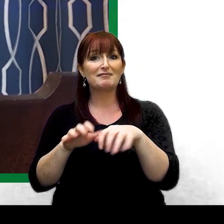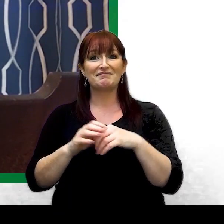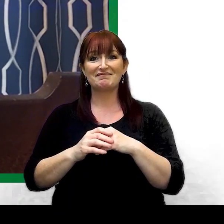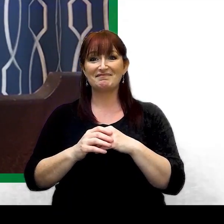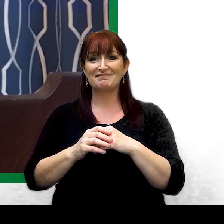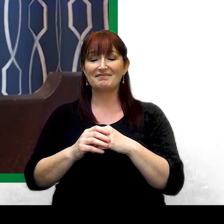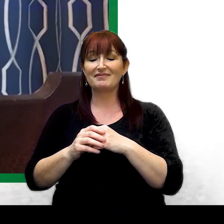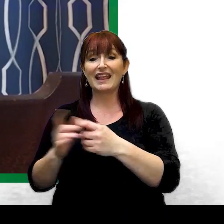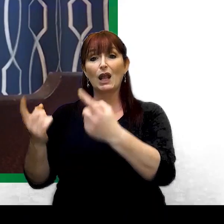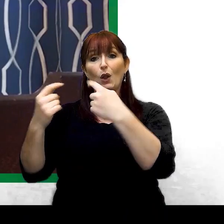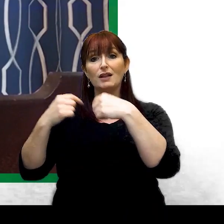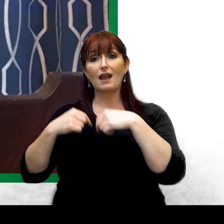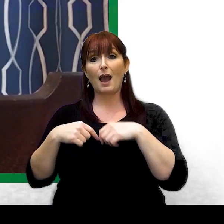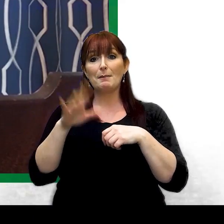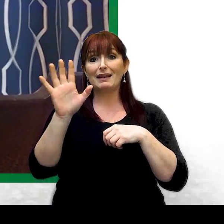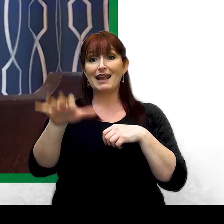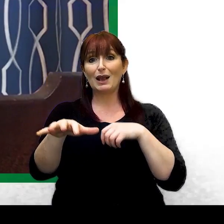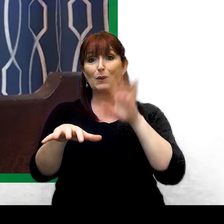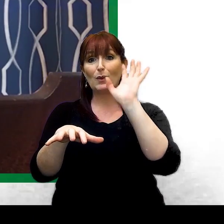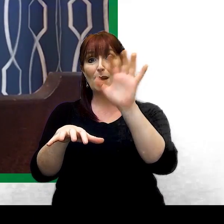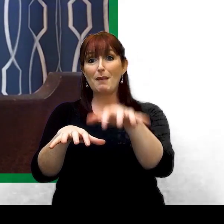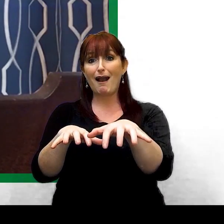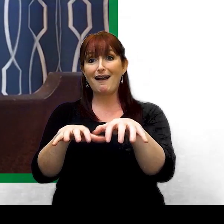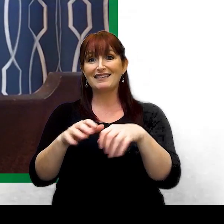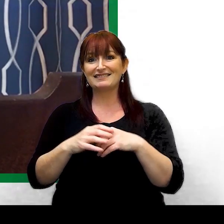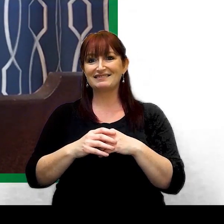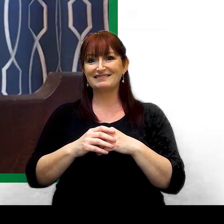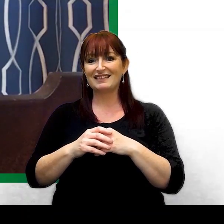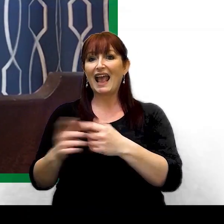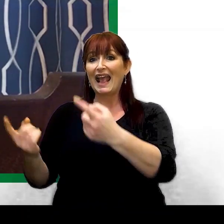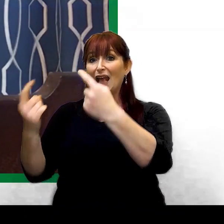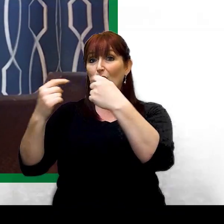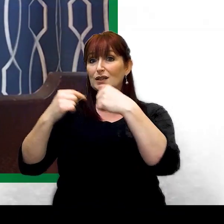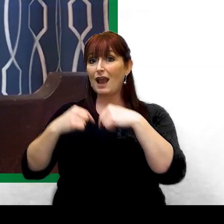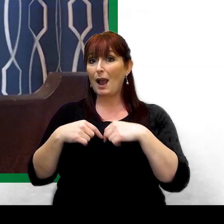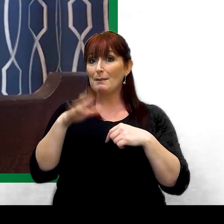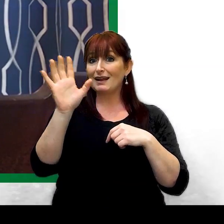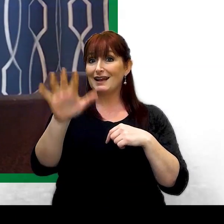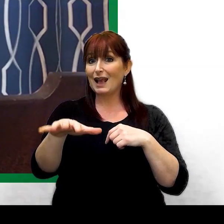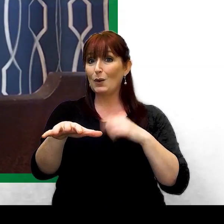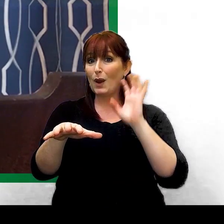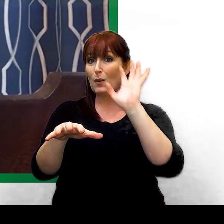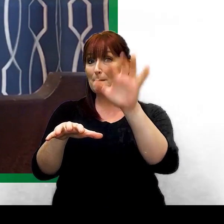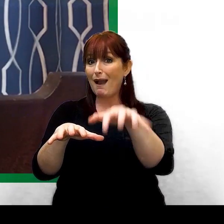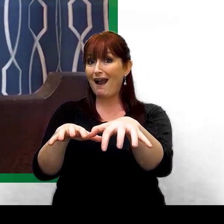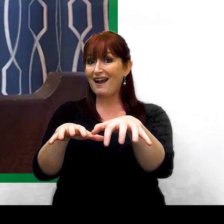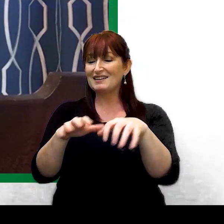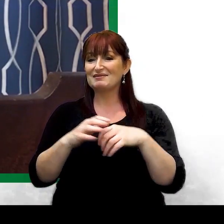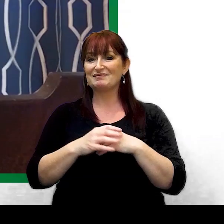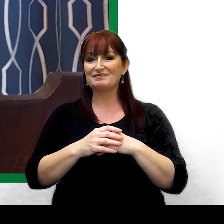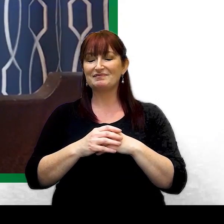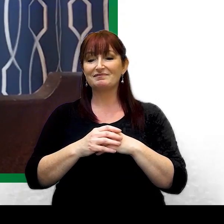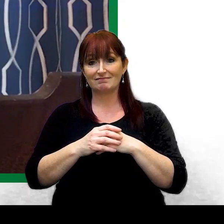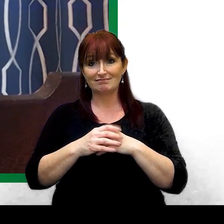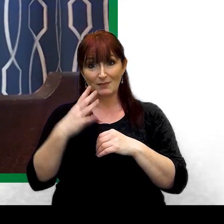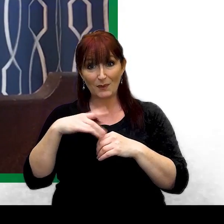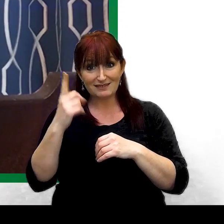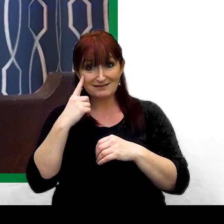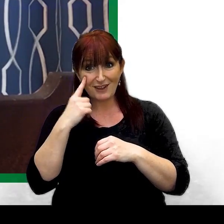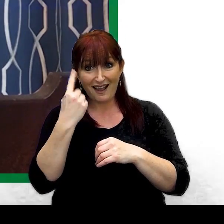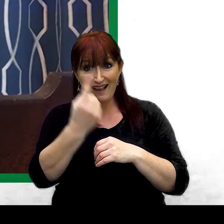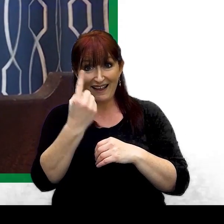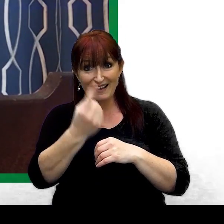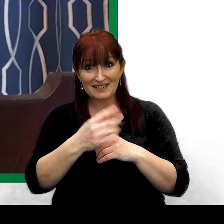So it's Ingonyama Nengwe Wema. Ingonyama Nengwe Wema. Do you want to have a go after 3,